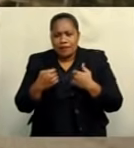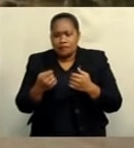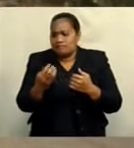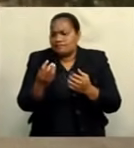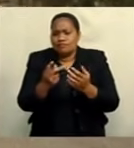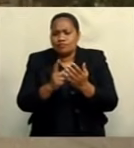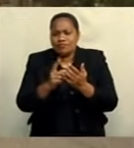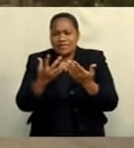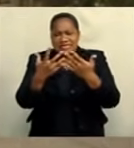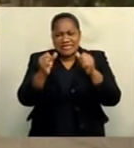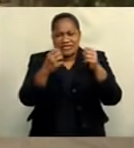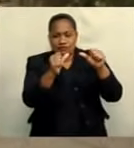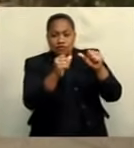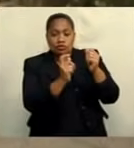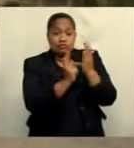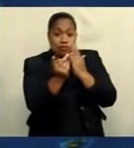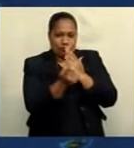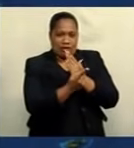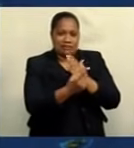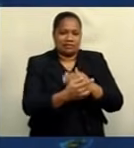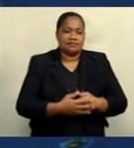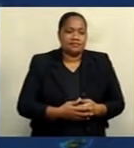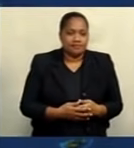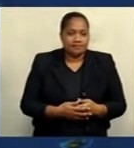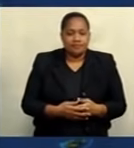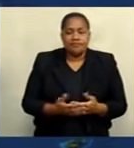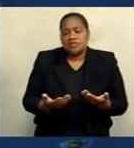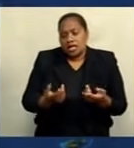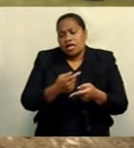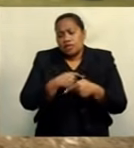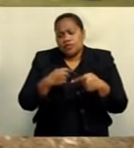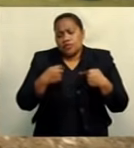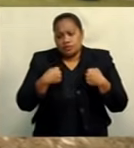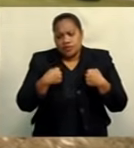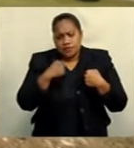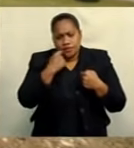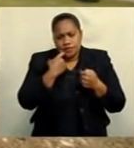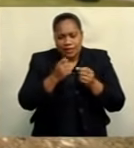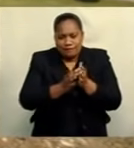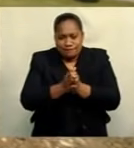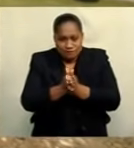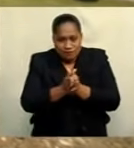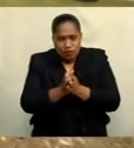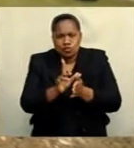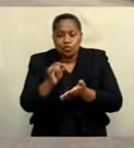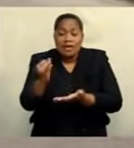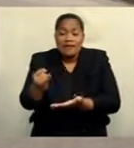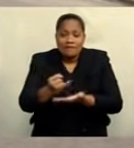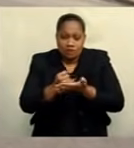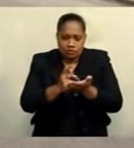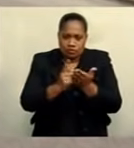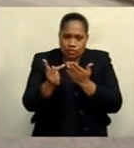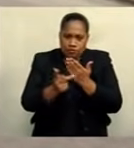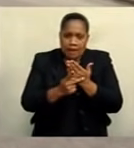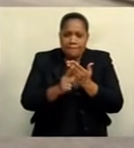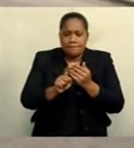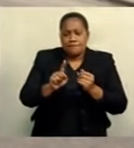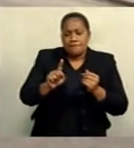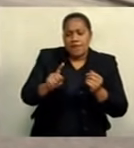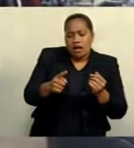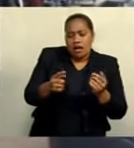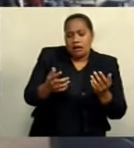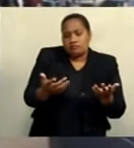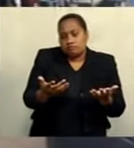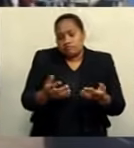projects. We will, keen on doing some investments projects, particularly that would